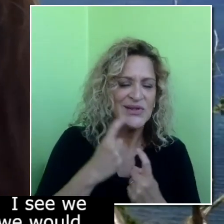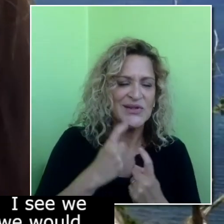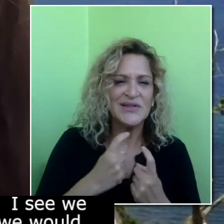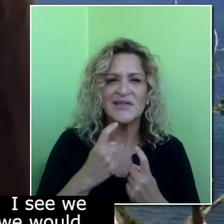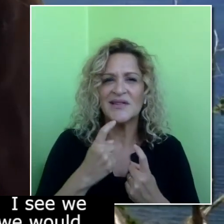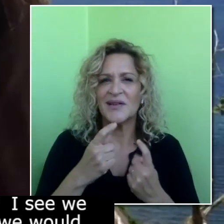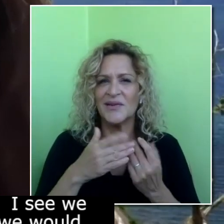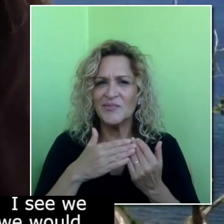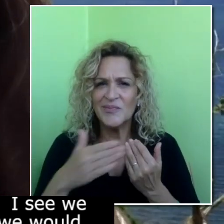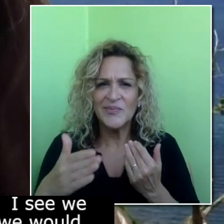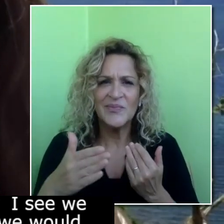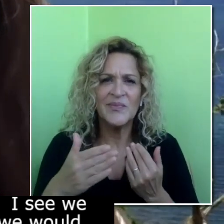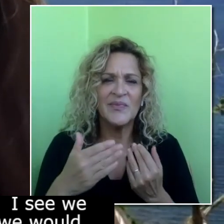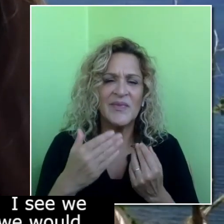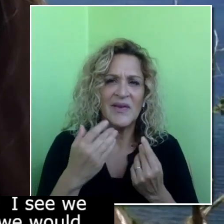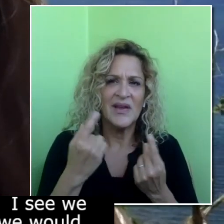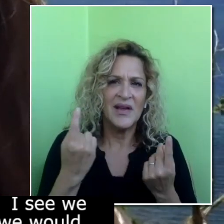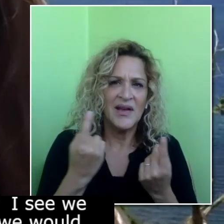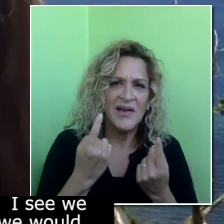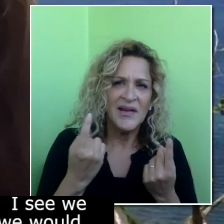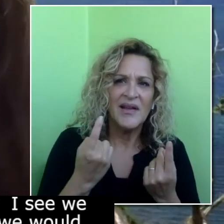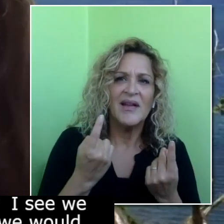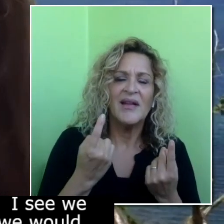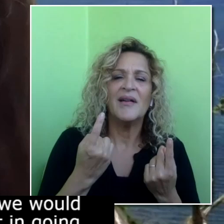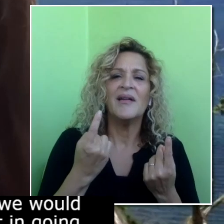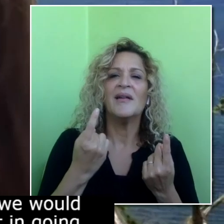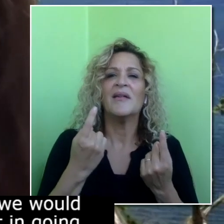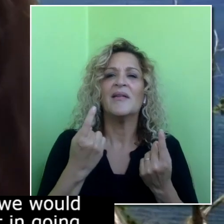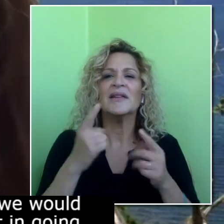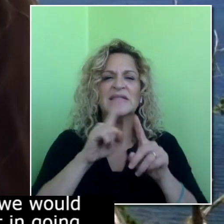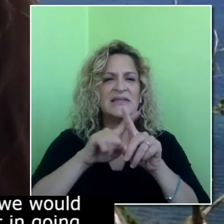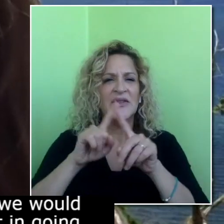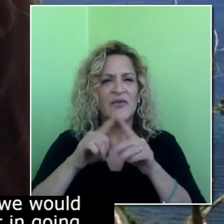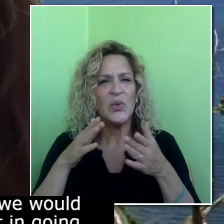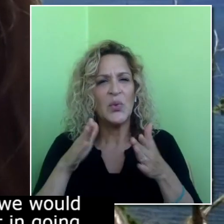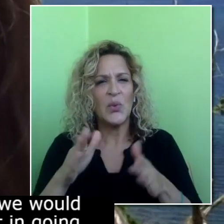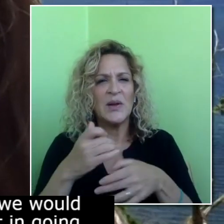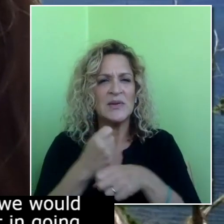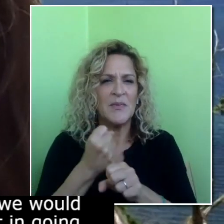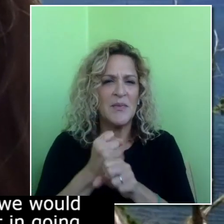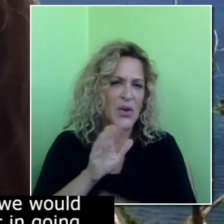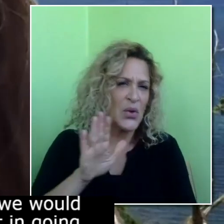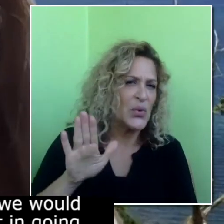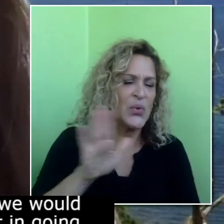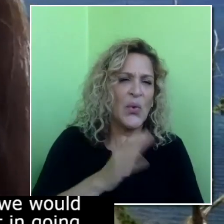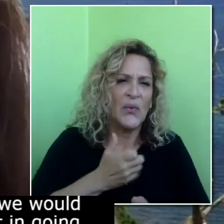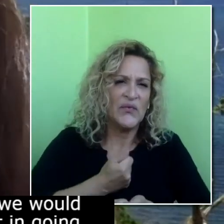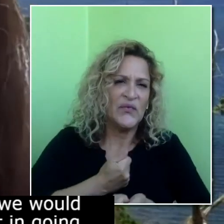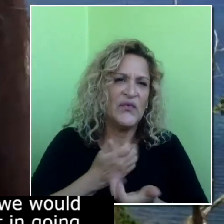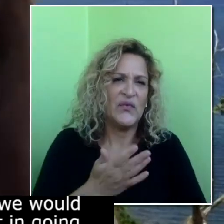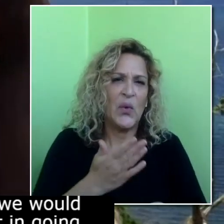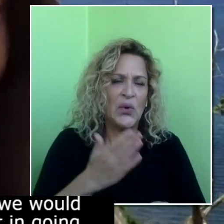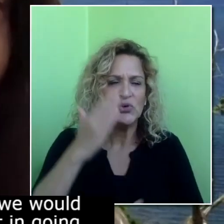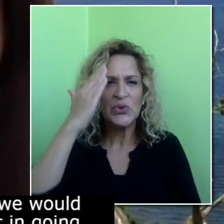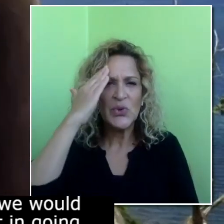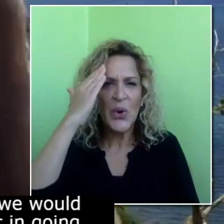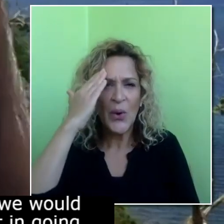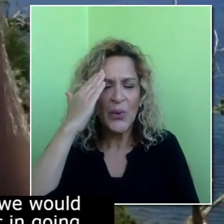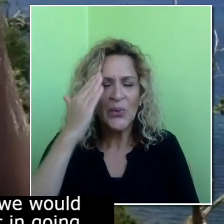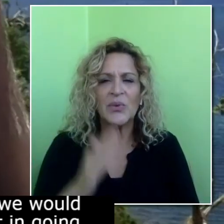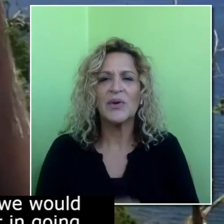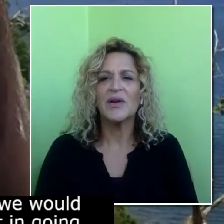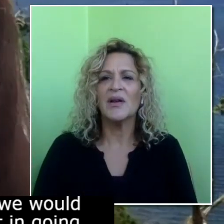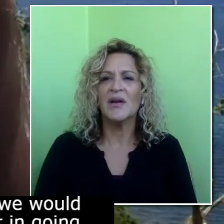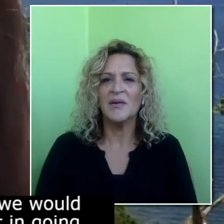different ways of making your voice known. I know this until